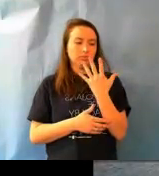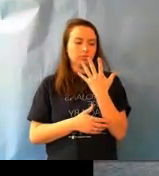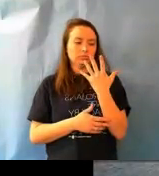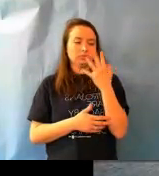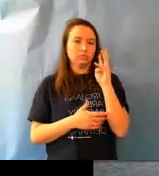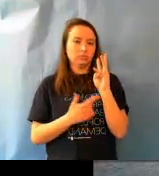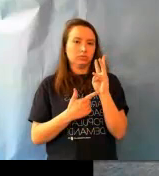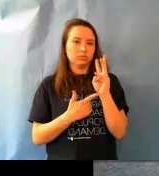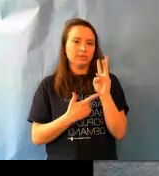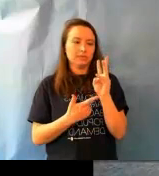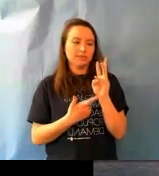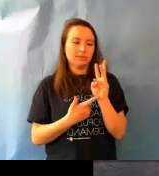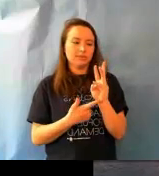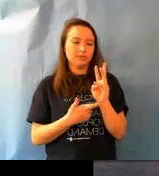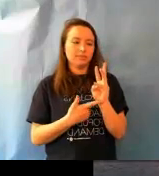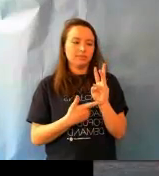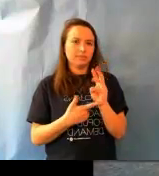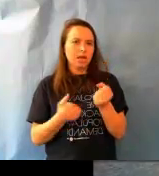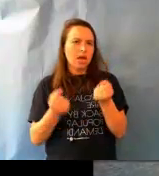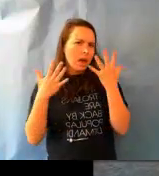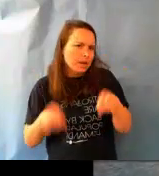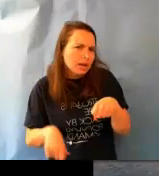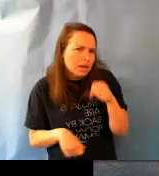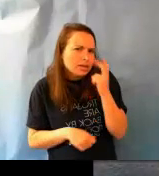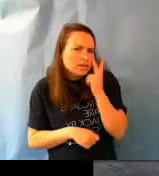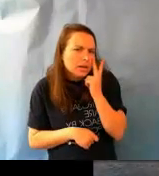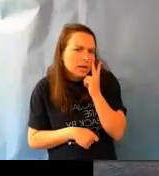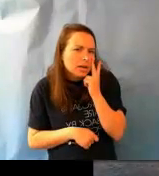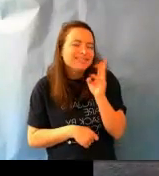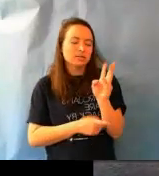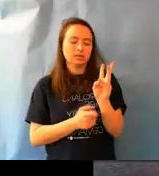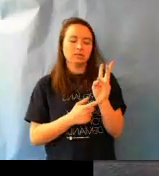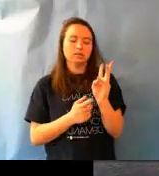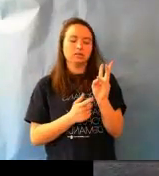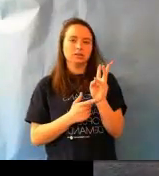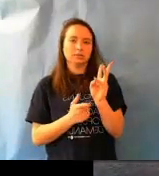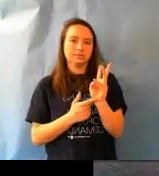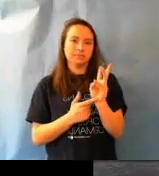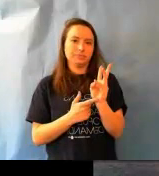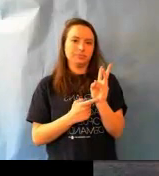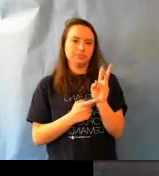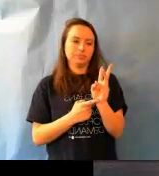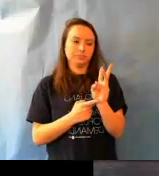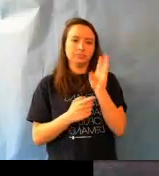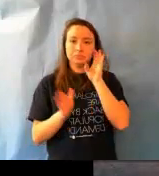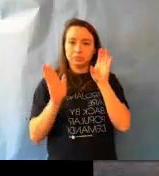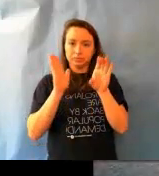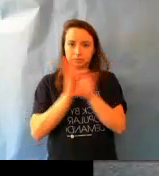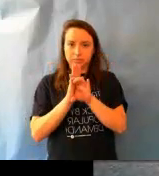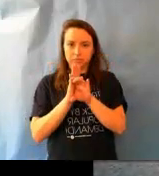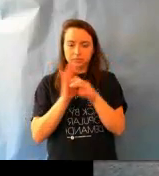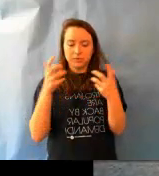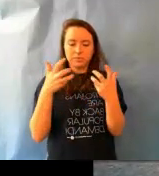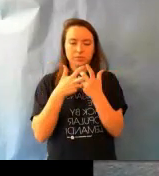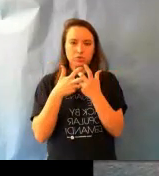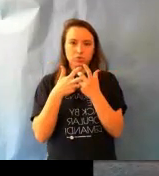4, 5, 6. So how many can she see? 6. Let's draw a picture to match our